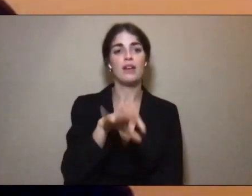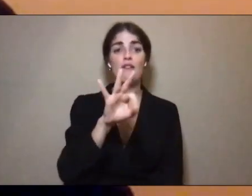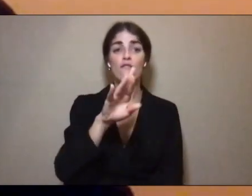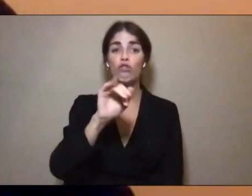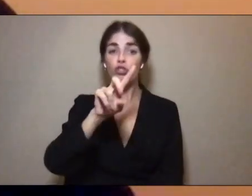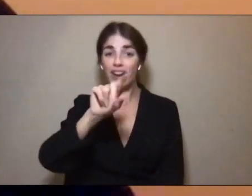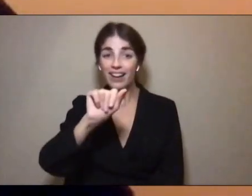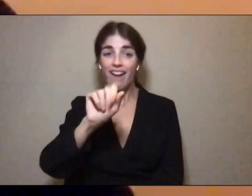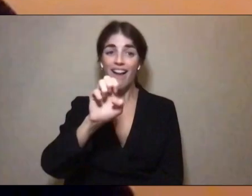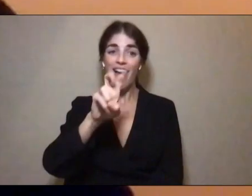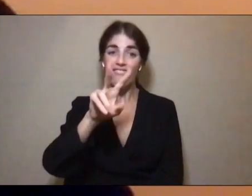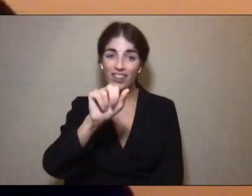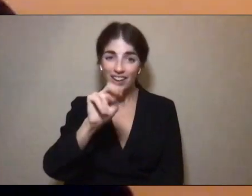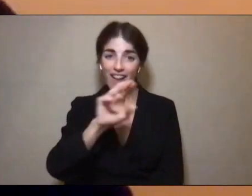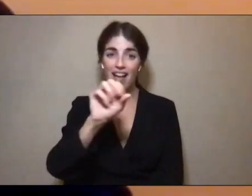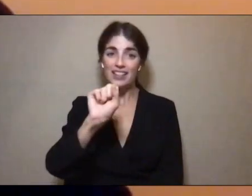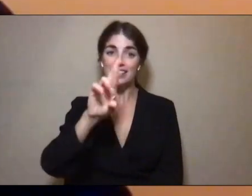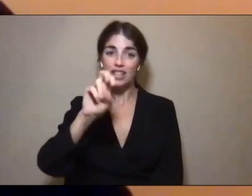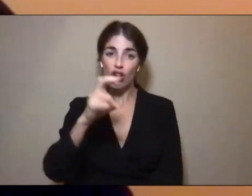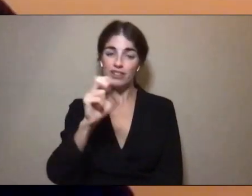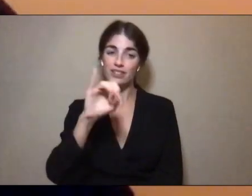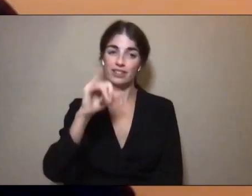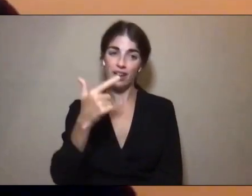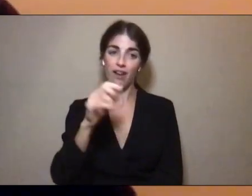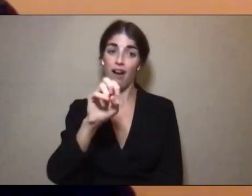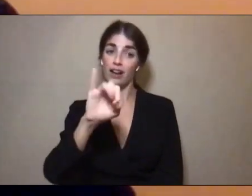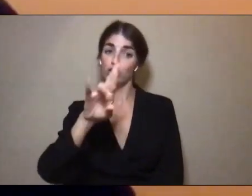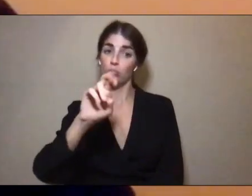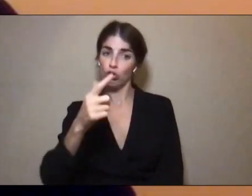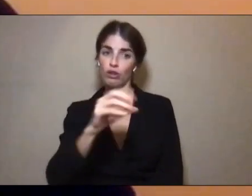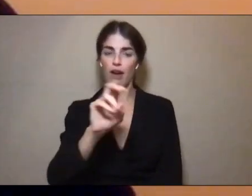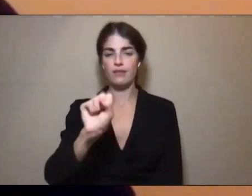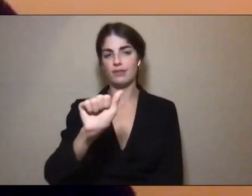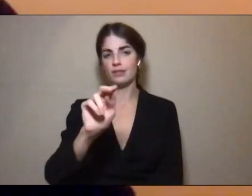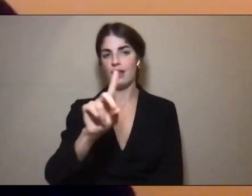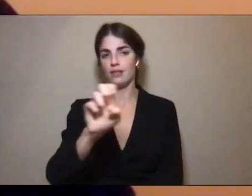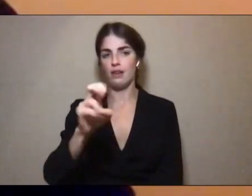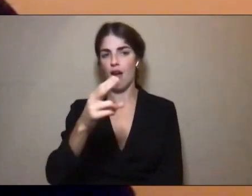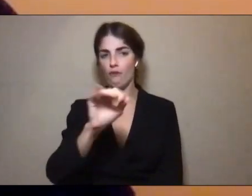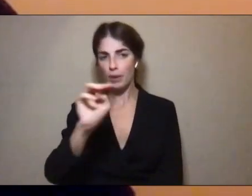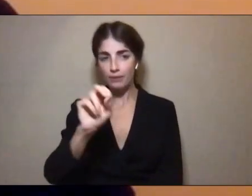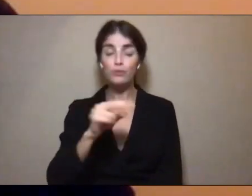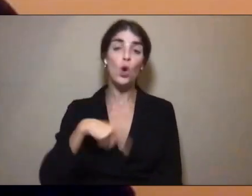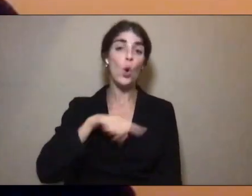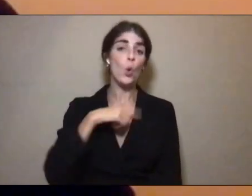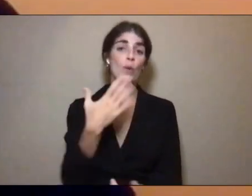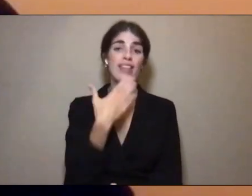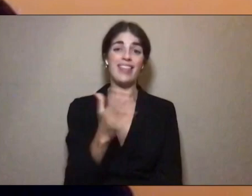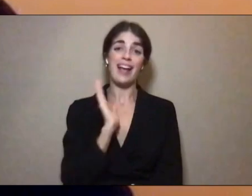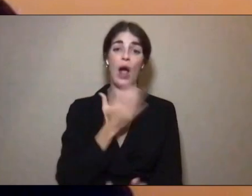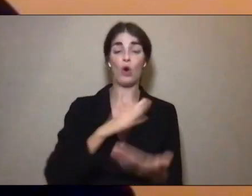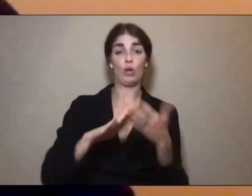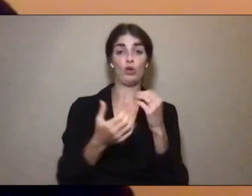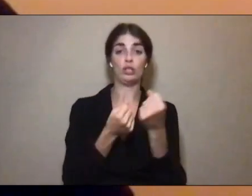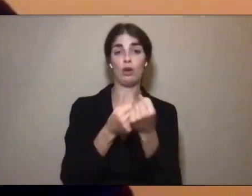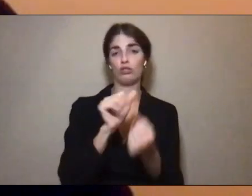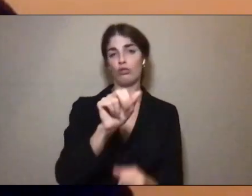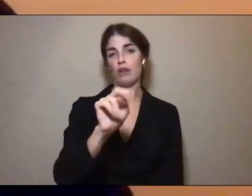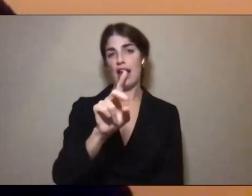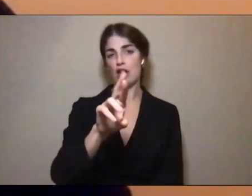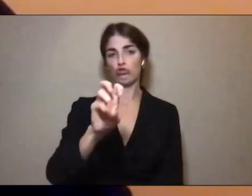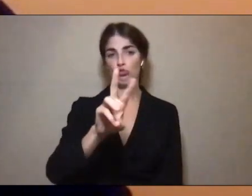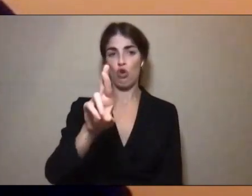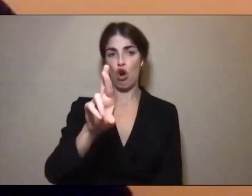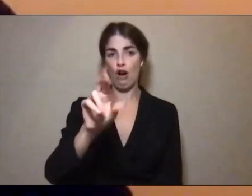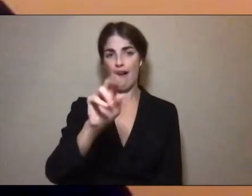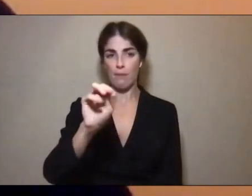Zing Eisenberg, and Sandy Hoffman. We thank our community sponsor, Andrew R. Ammerman, our chairs, John and